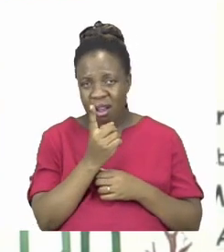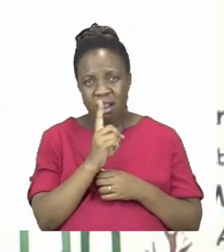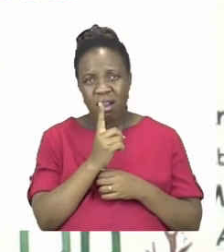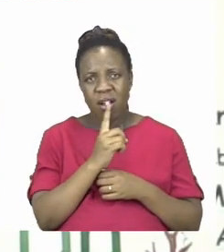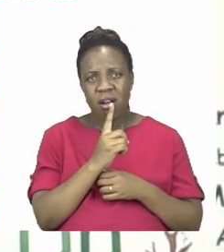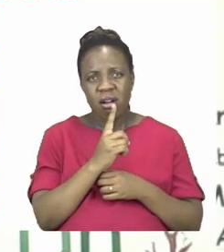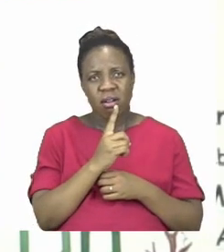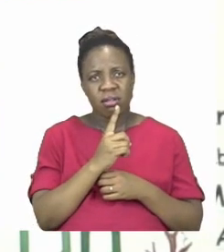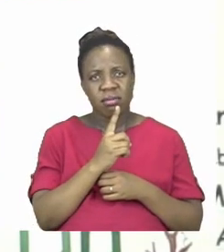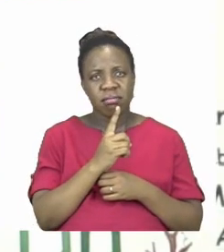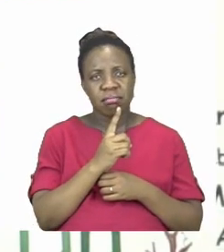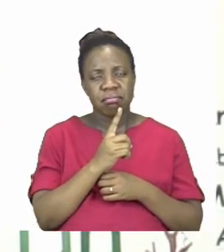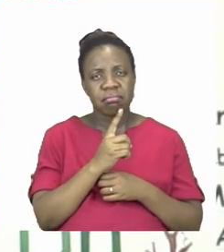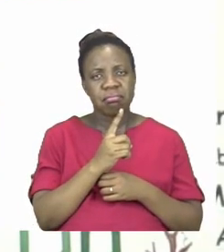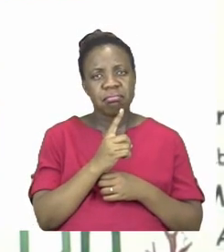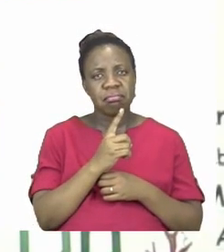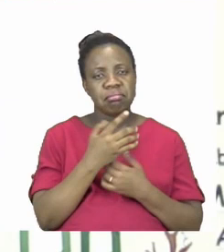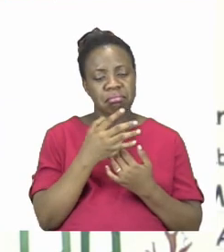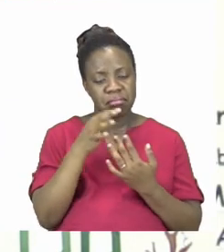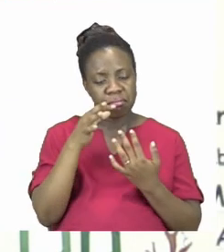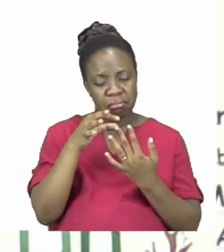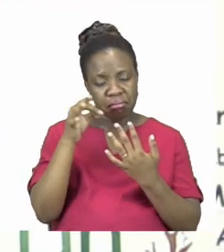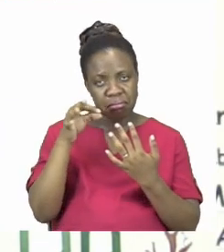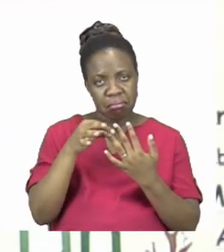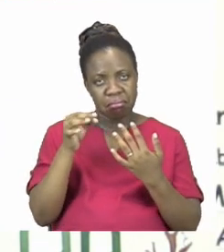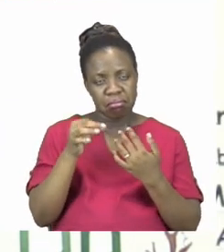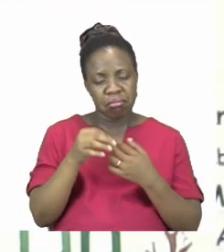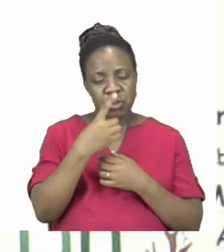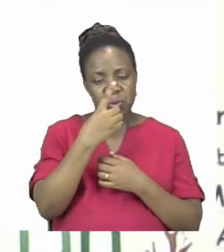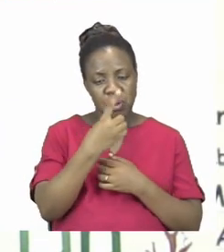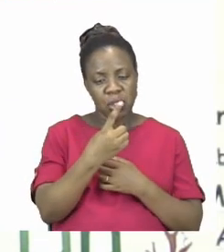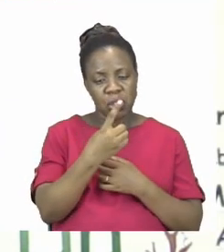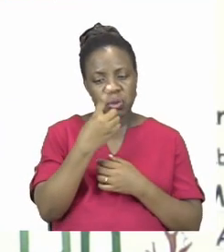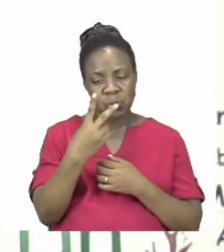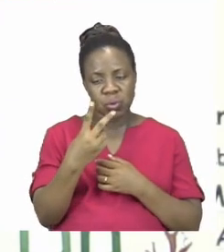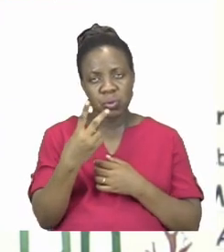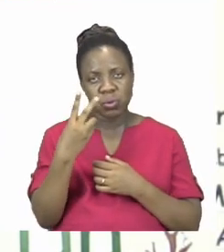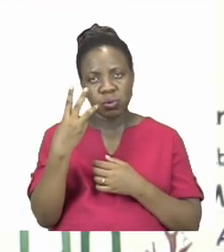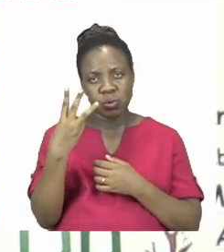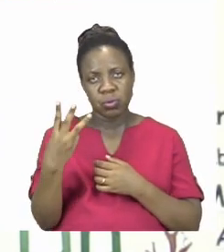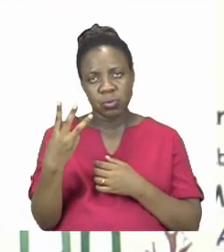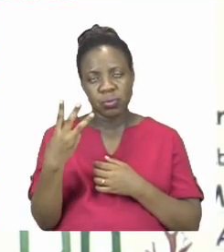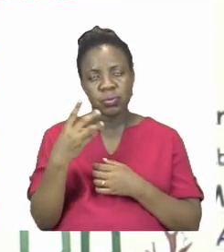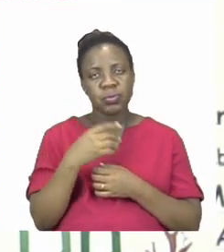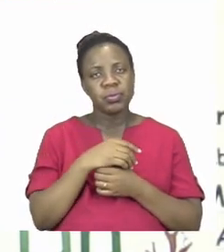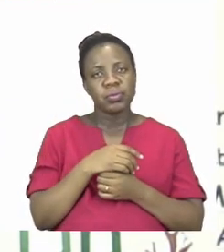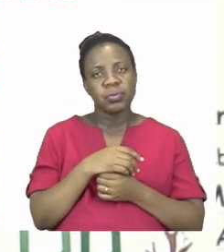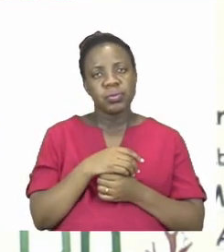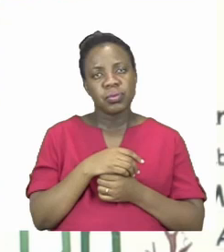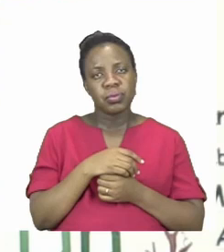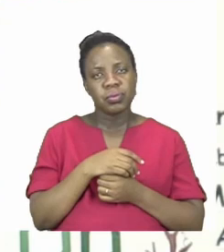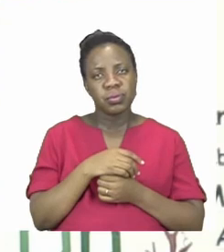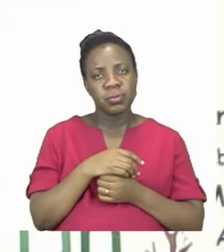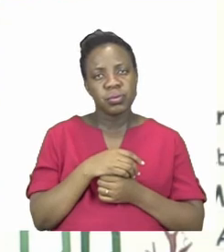and pick 3 $1 coins. 1, 2, 3. So we have